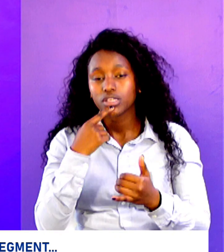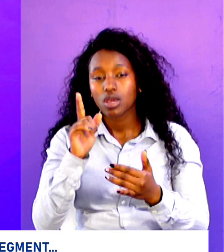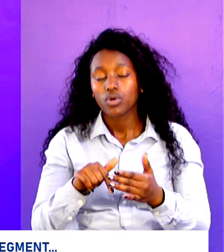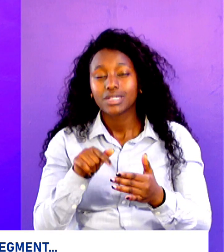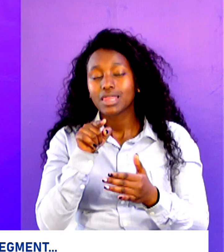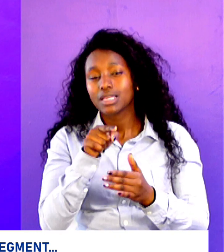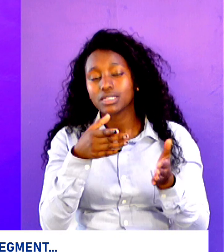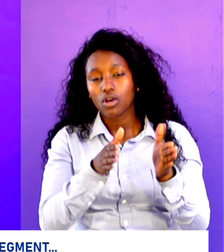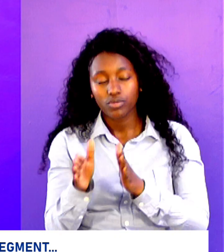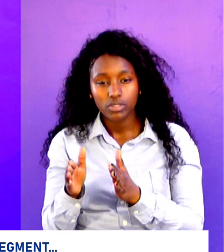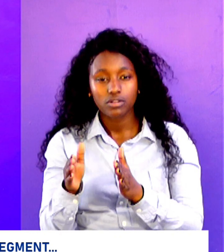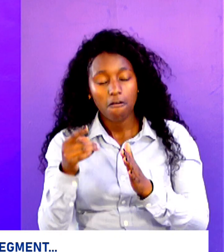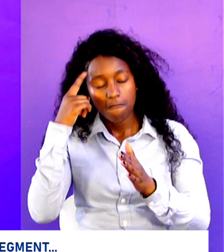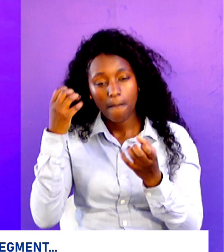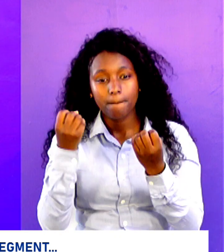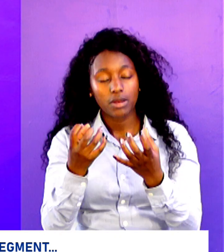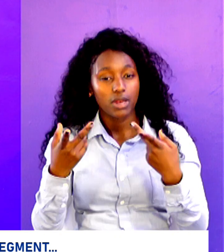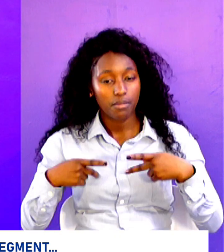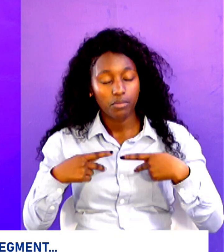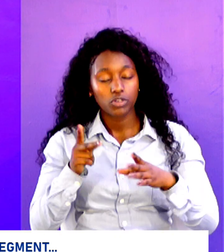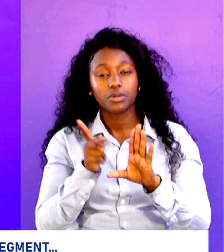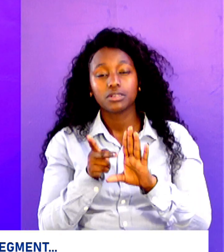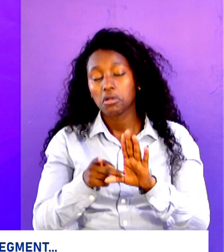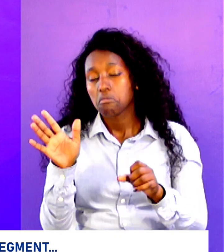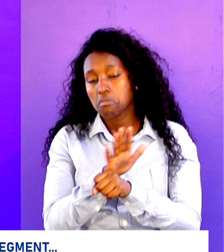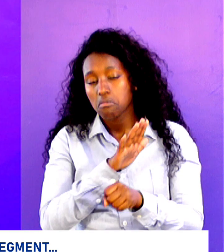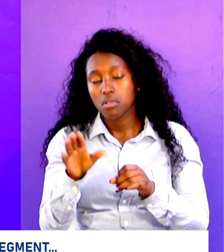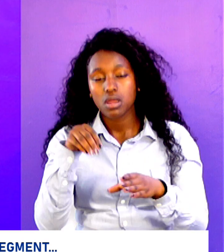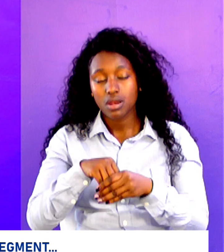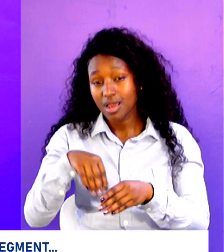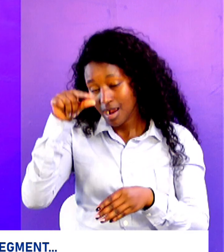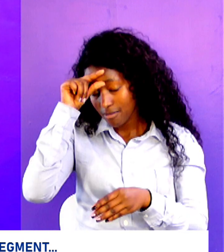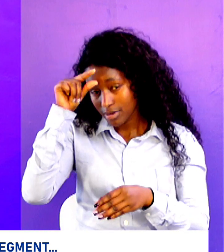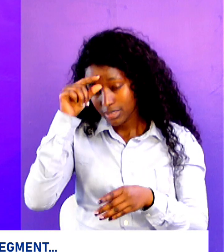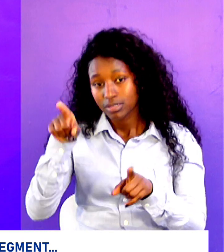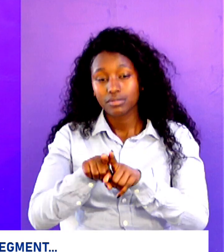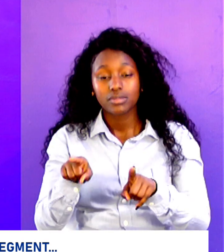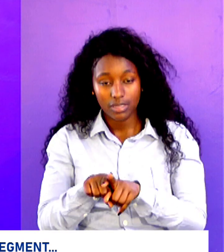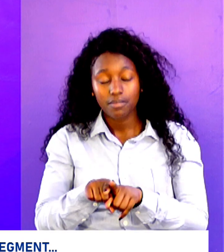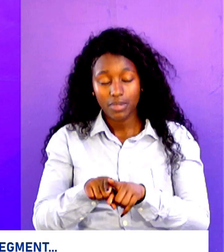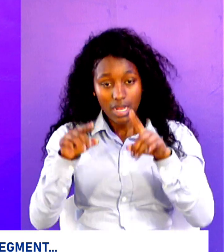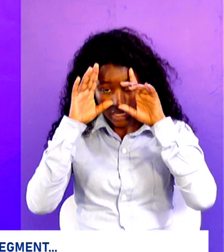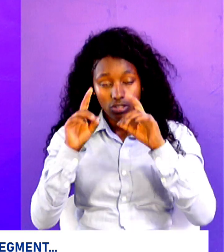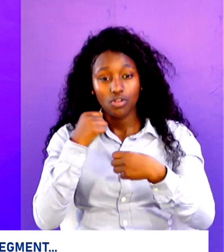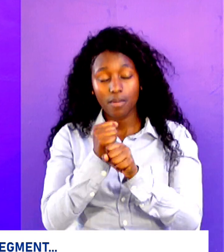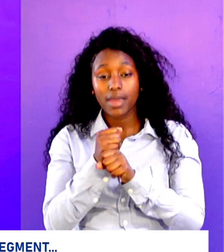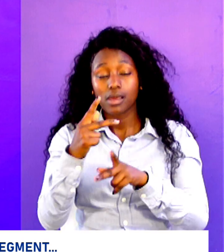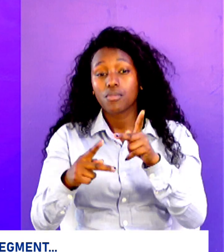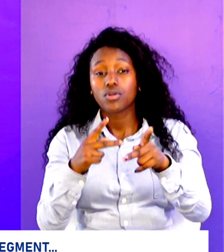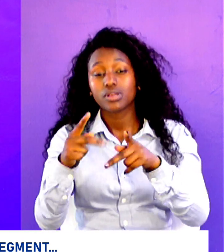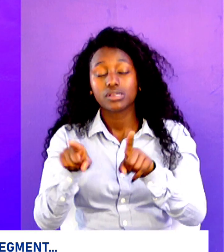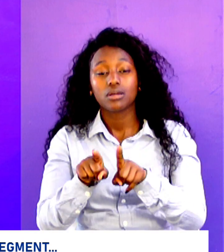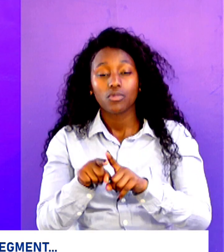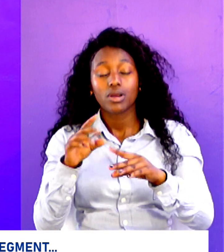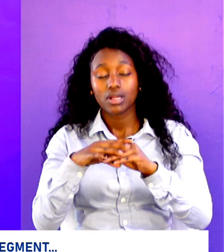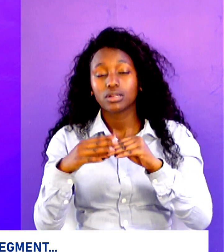people an avenue to participate meaningfully in governance and decision-making processes, helping shape the future of